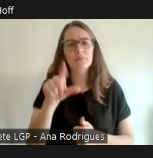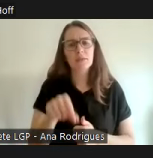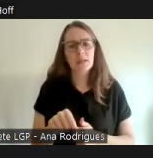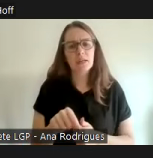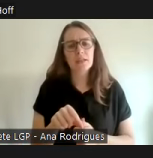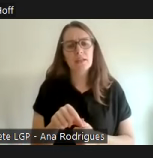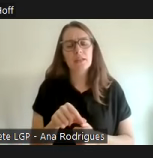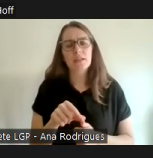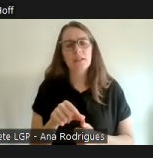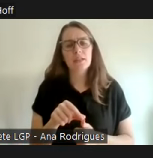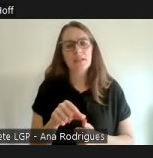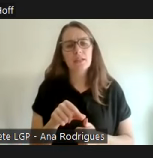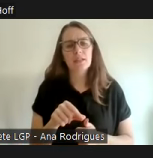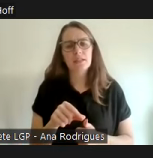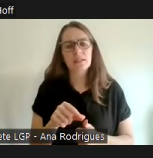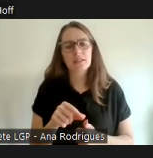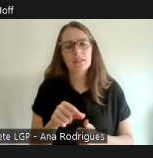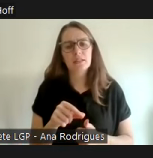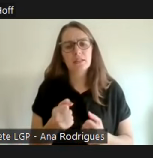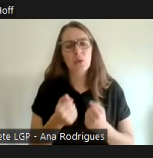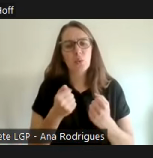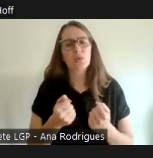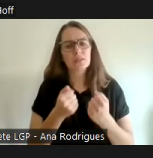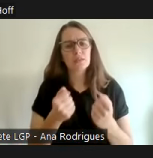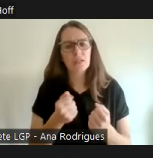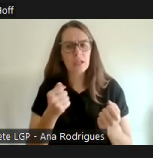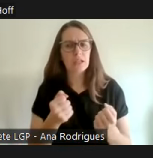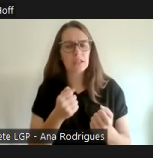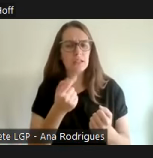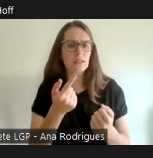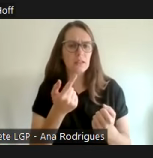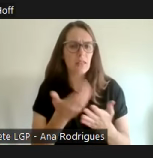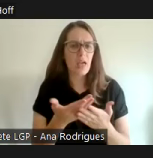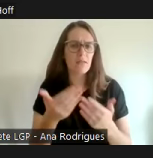to achieve a sort of balance, I would say, between liberty and equality.